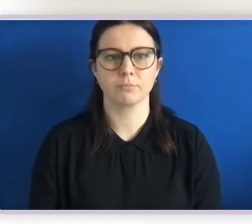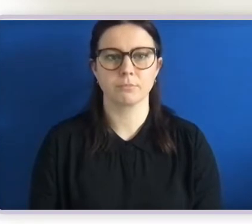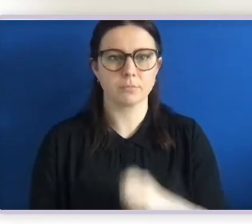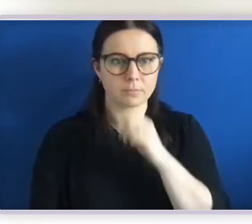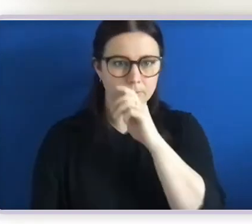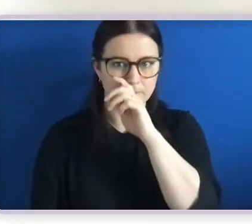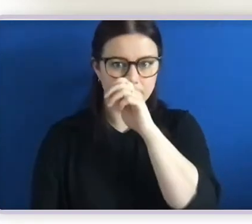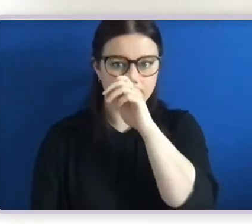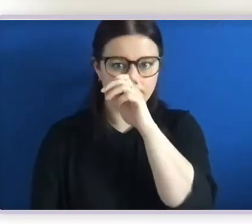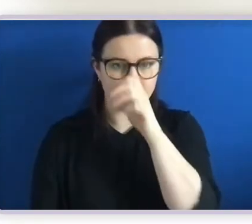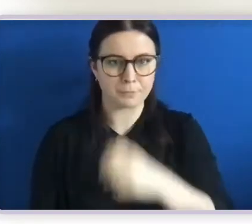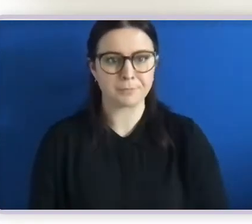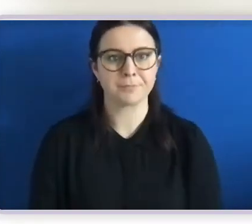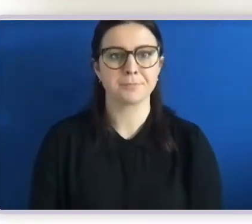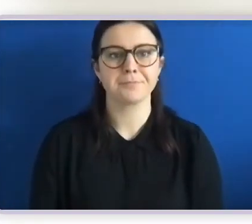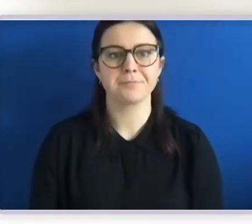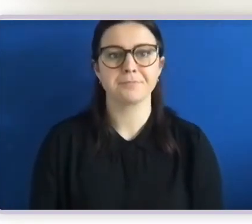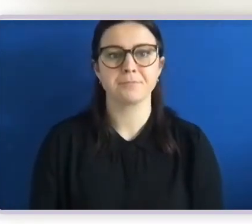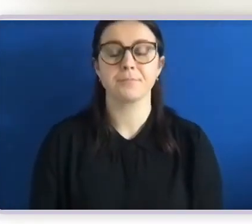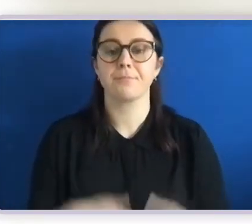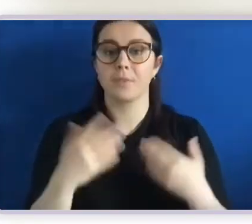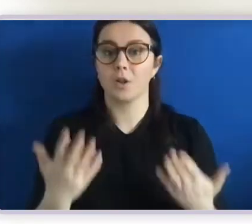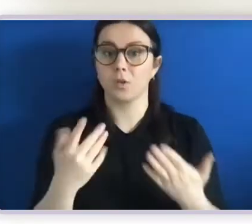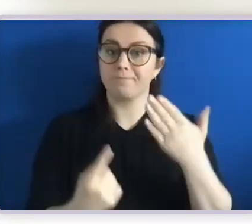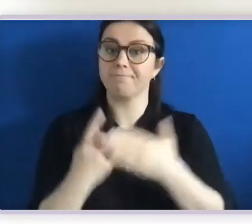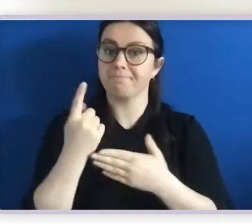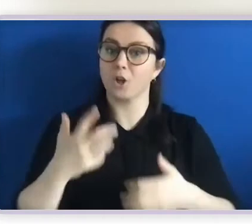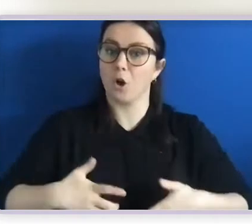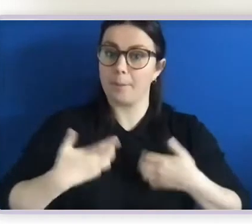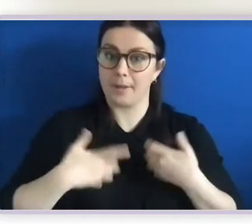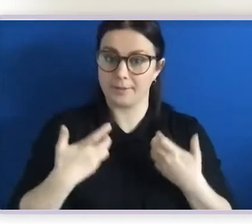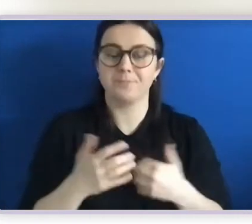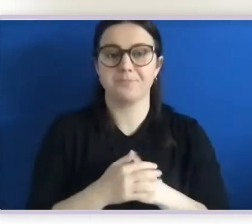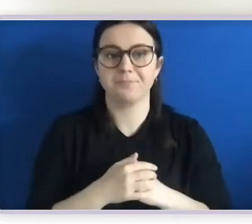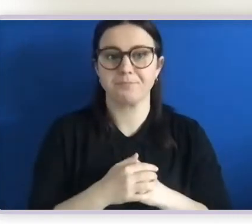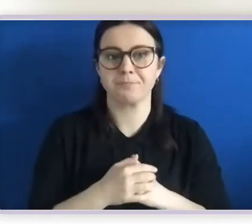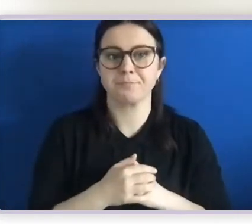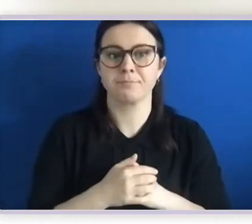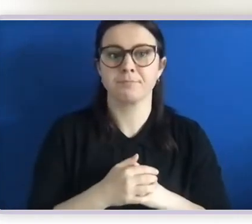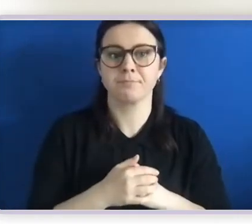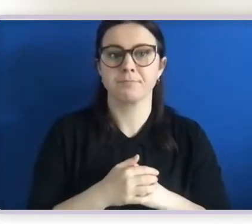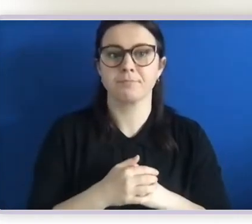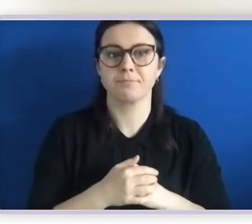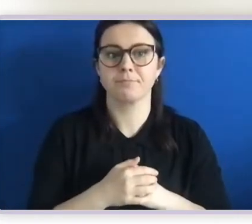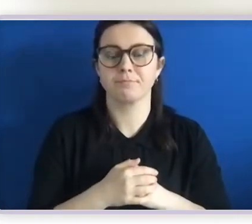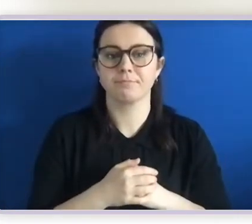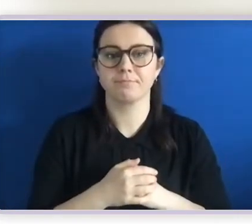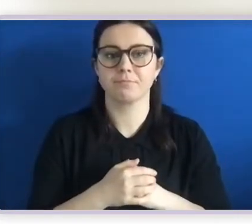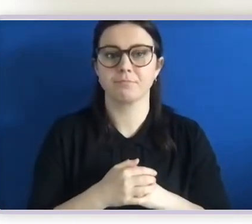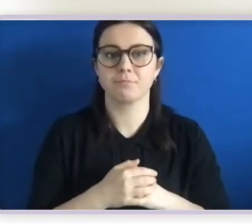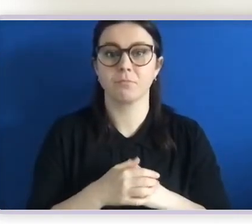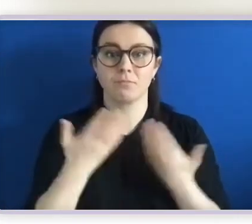9. So complaints. So as I said, this commission has